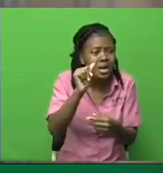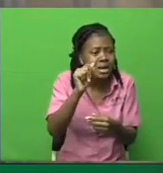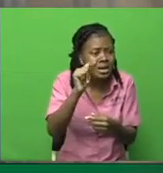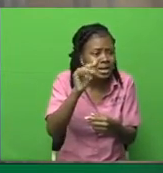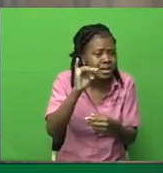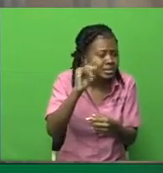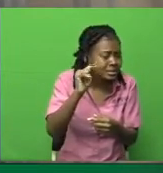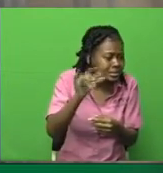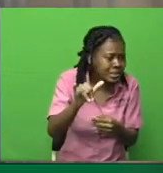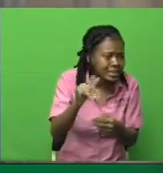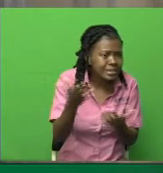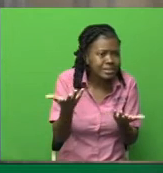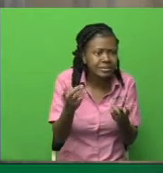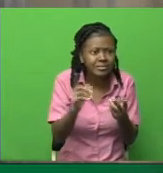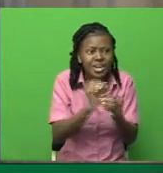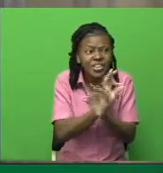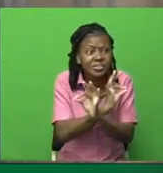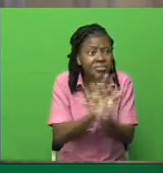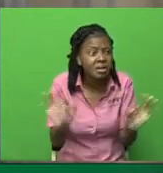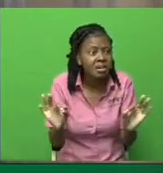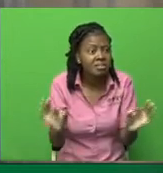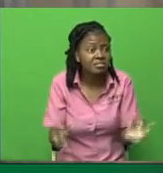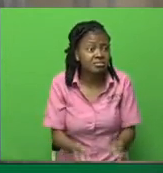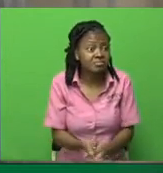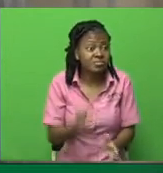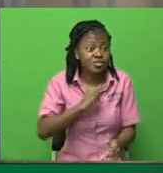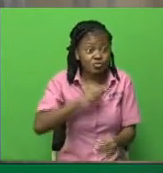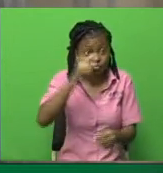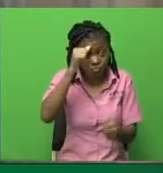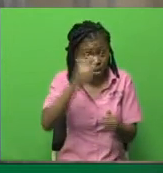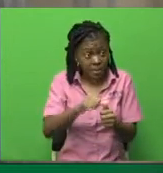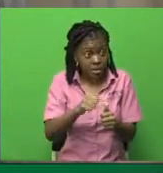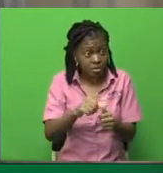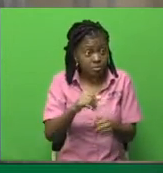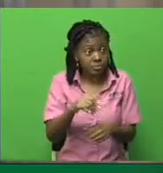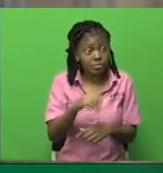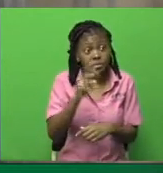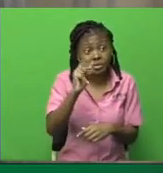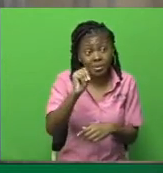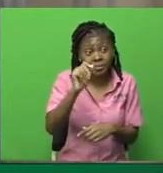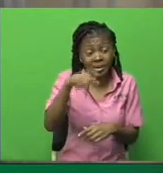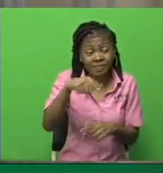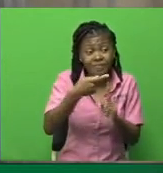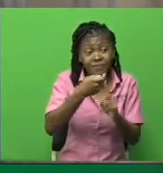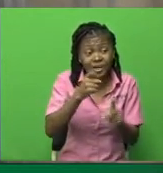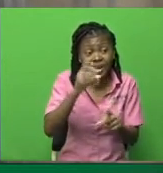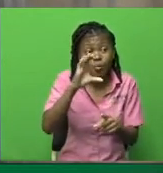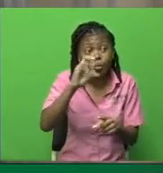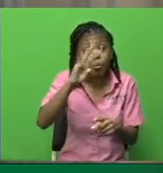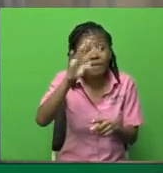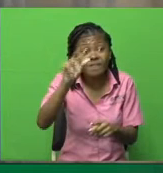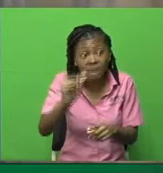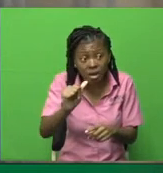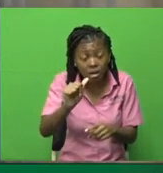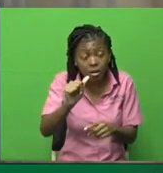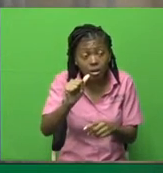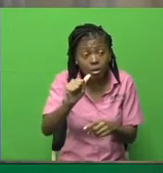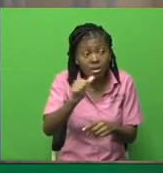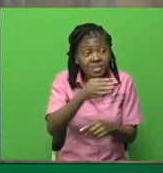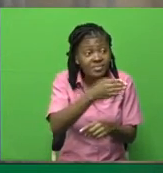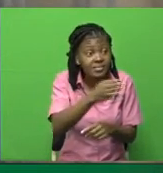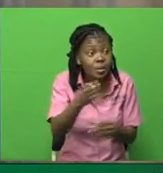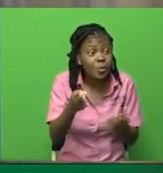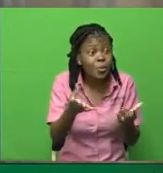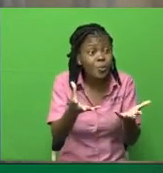a member for cover um self have raised this issue repeatedly in Parliament about the status of regularizing these nursing